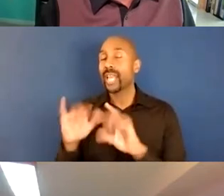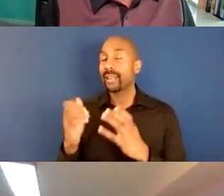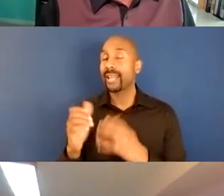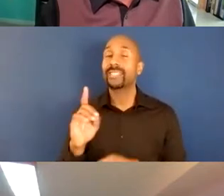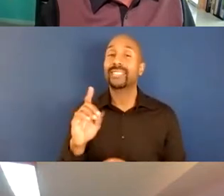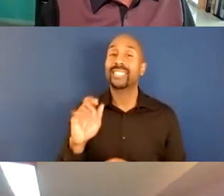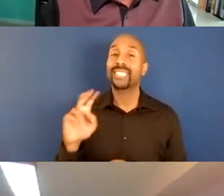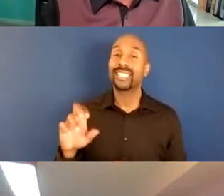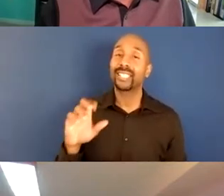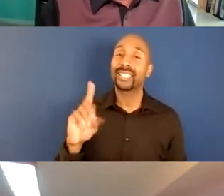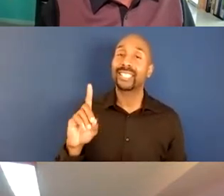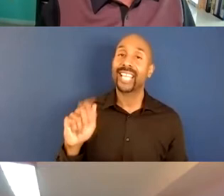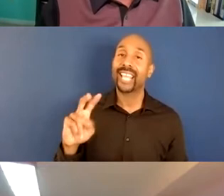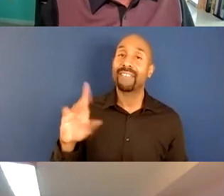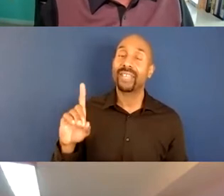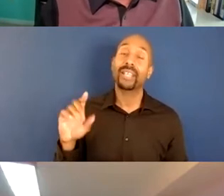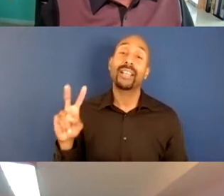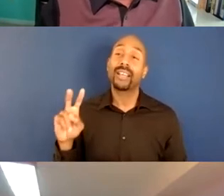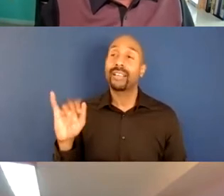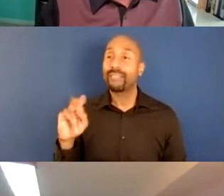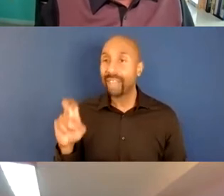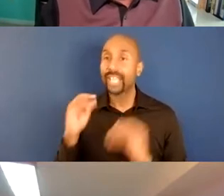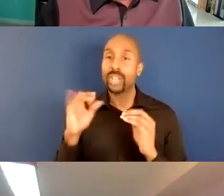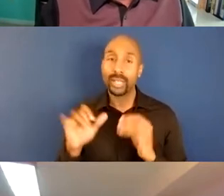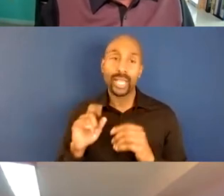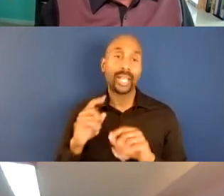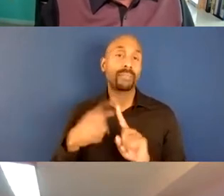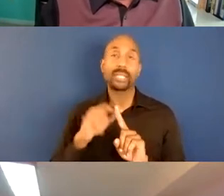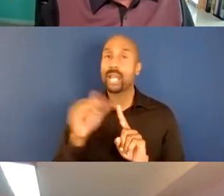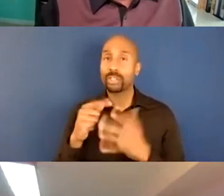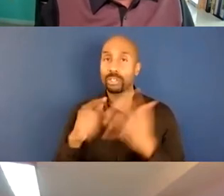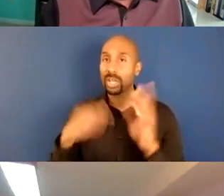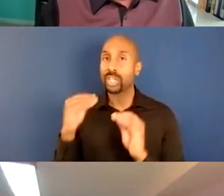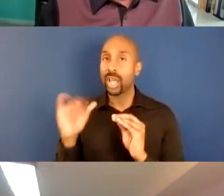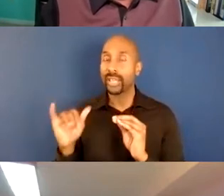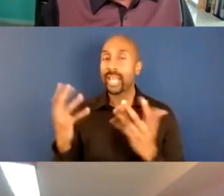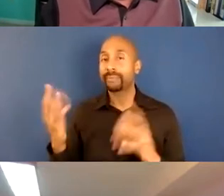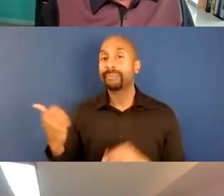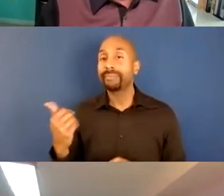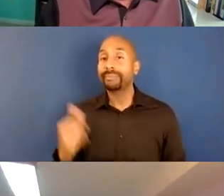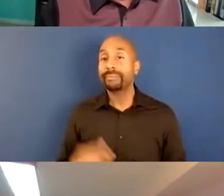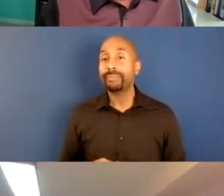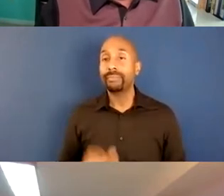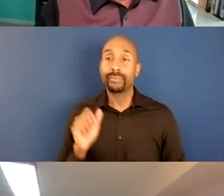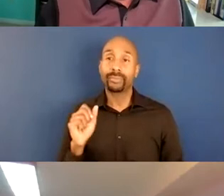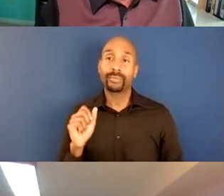So yeah, I think we're definitely in a space where no